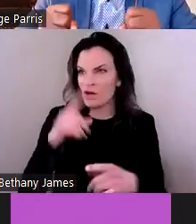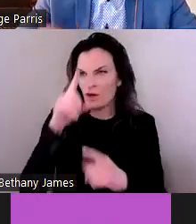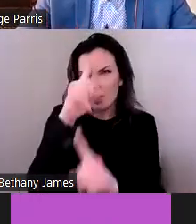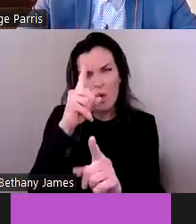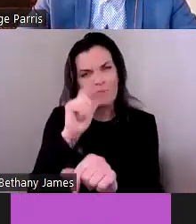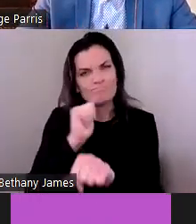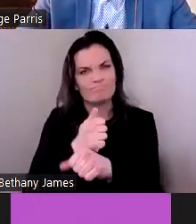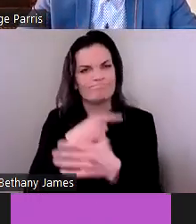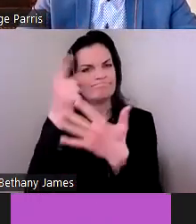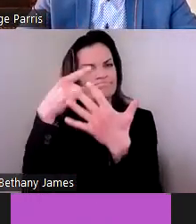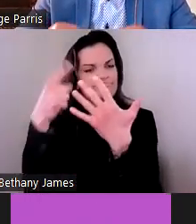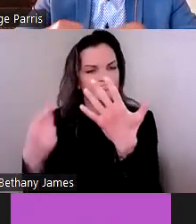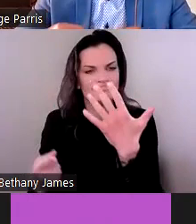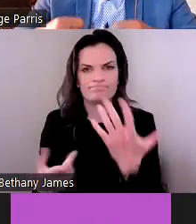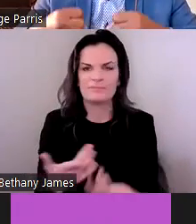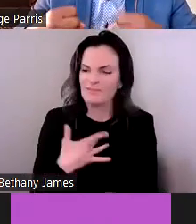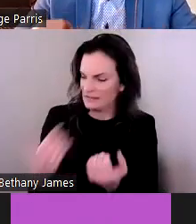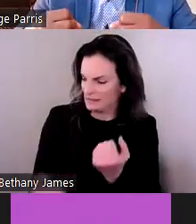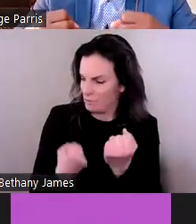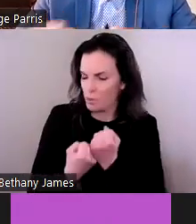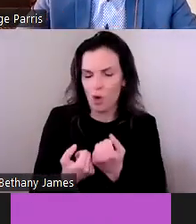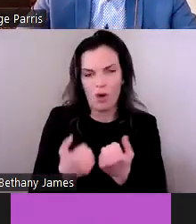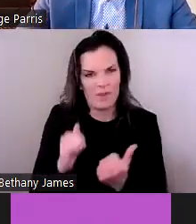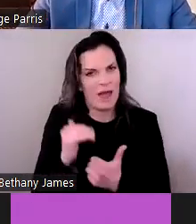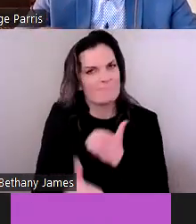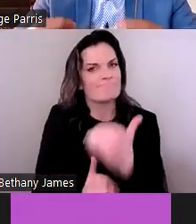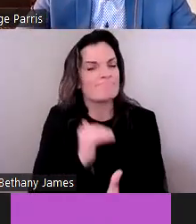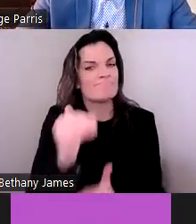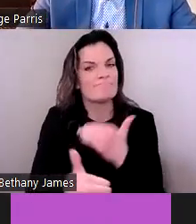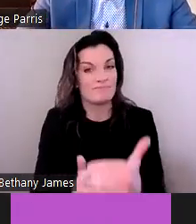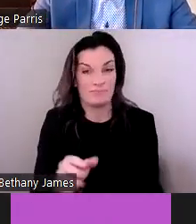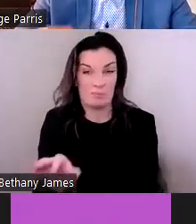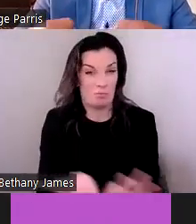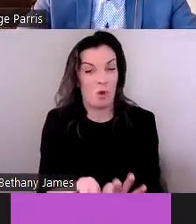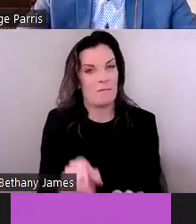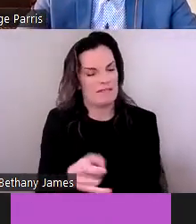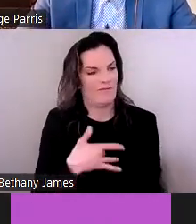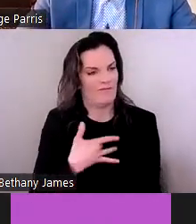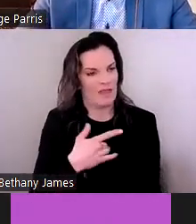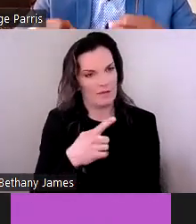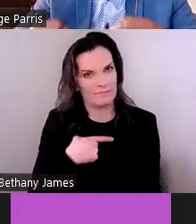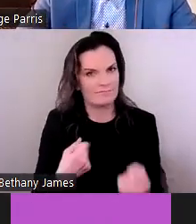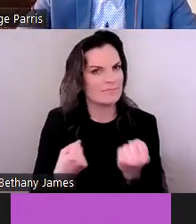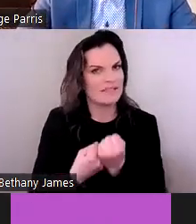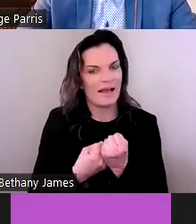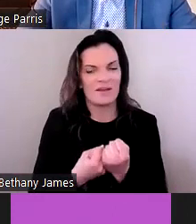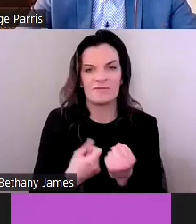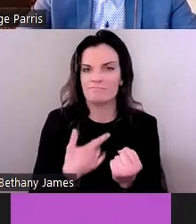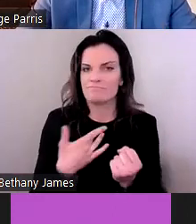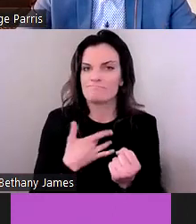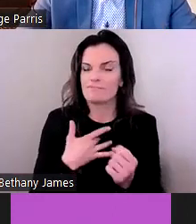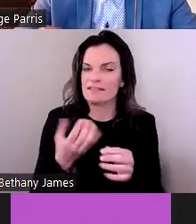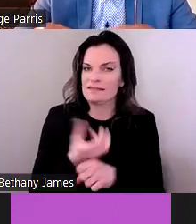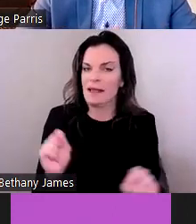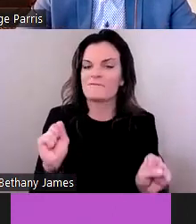All of us need space. All of us need psychological safety. To some extent, we need autonomy. To some extent, we need